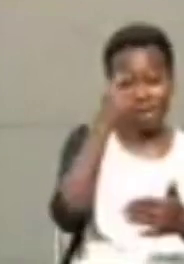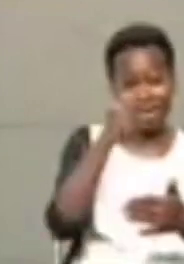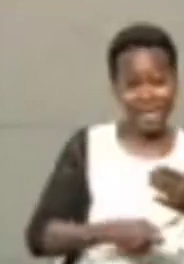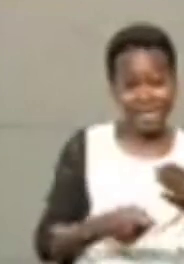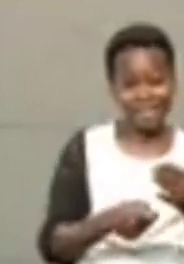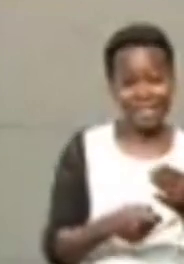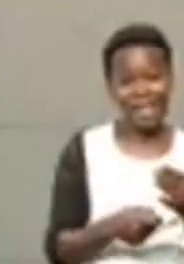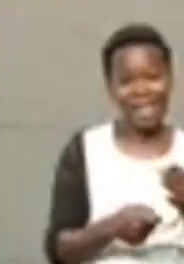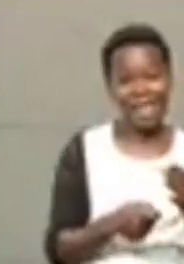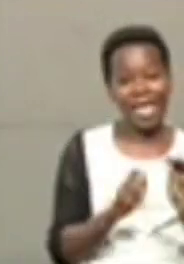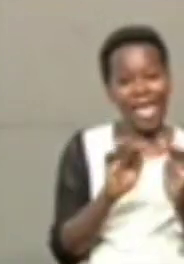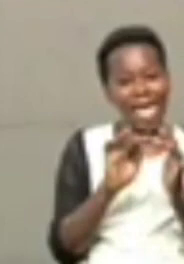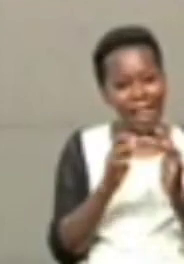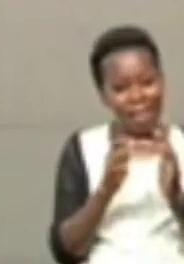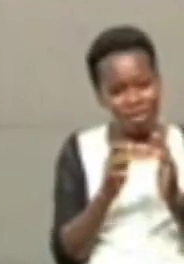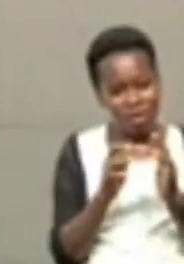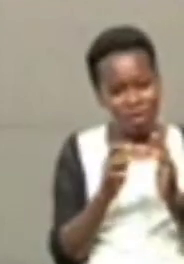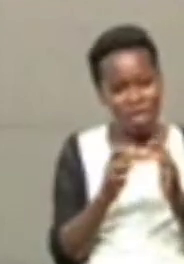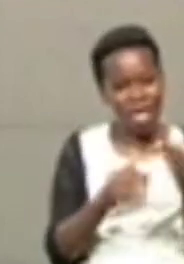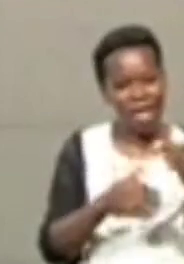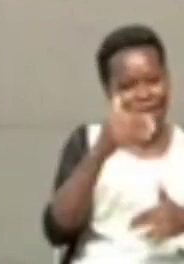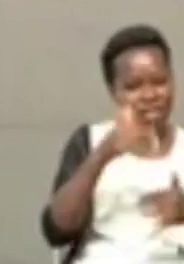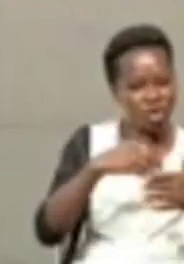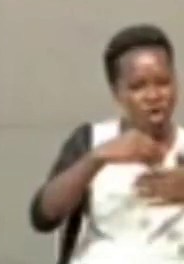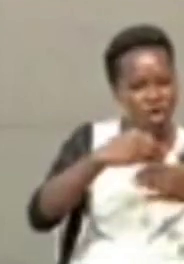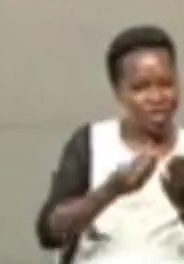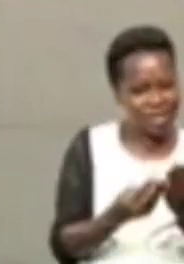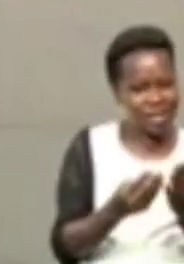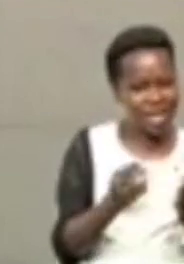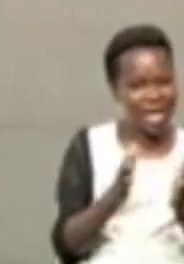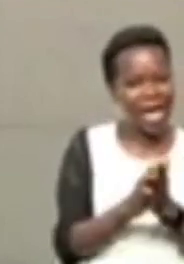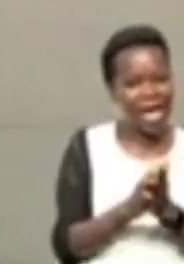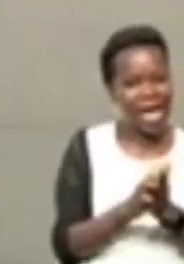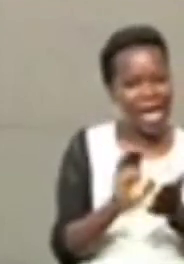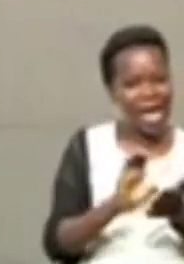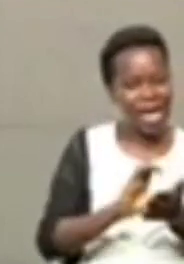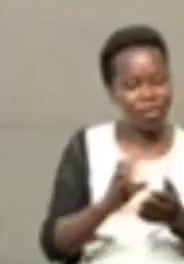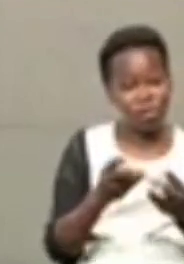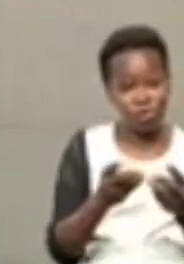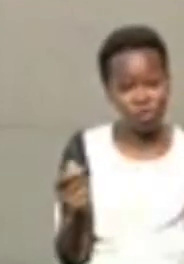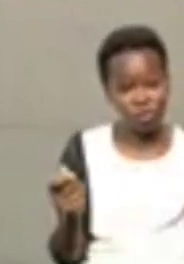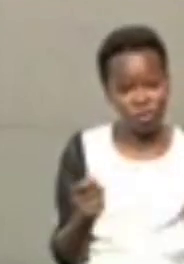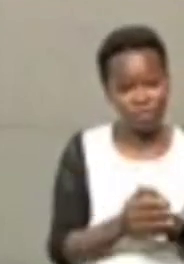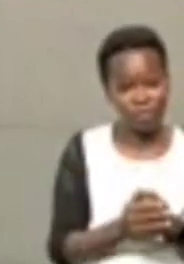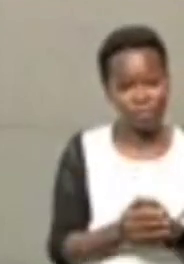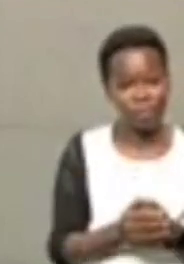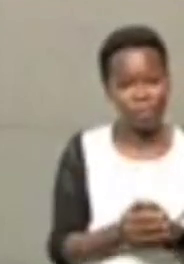Electronic Fiscal Receipting and Invoicing Solutions.